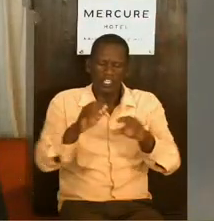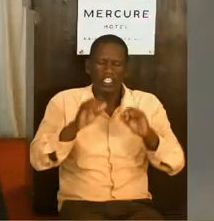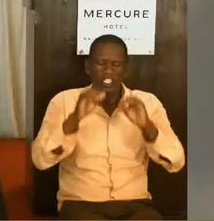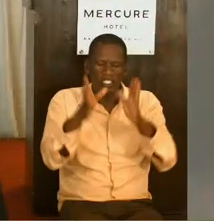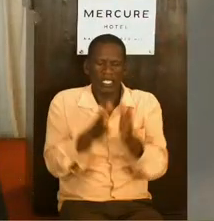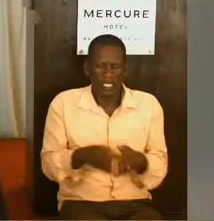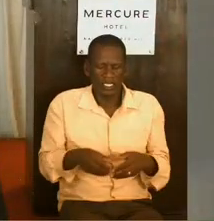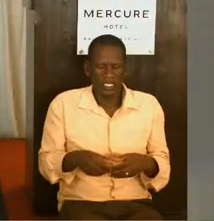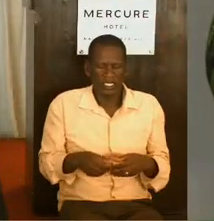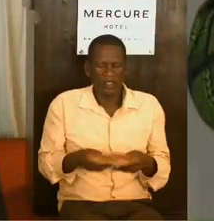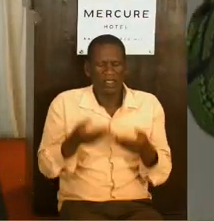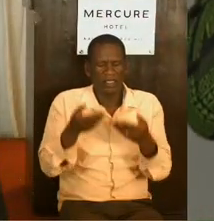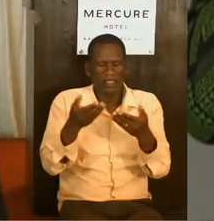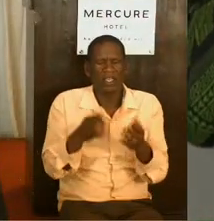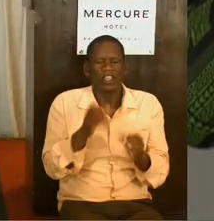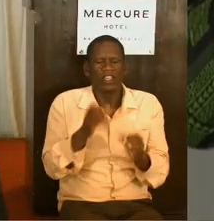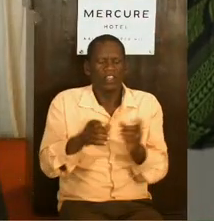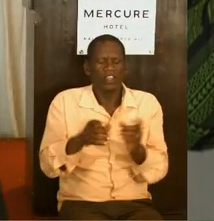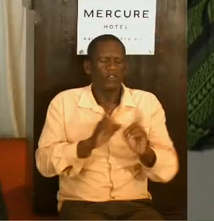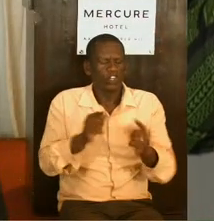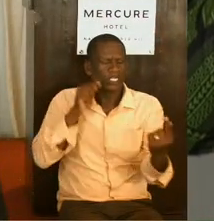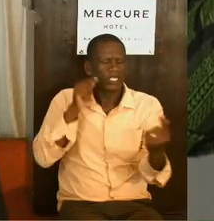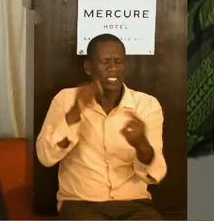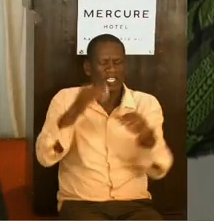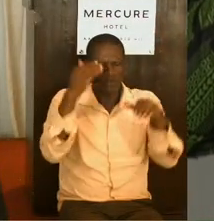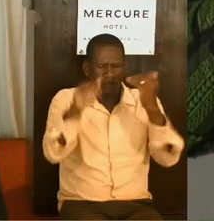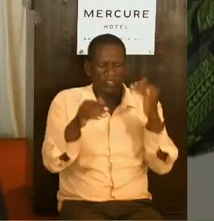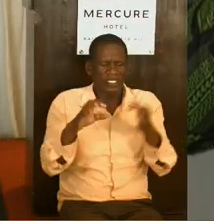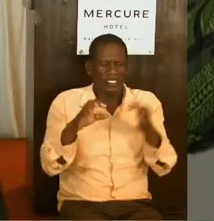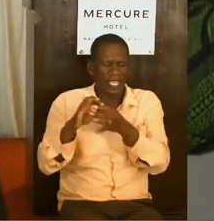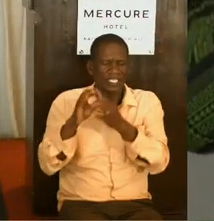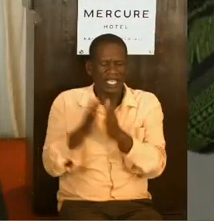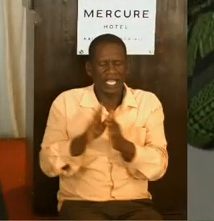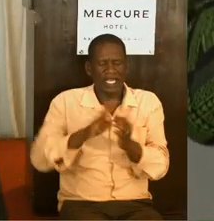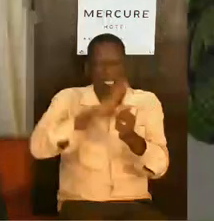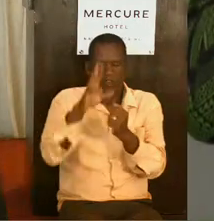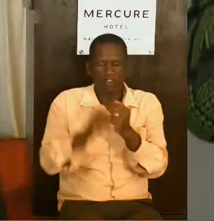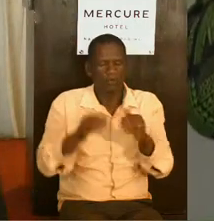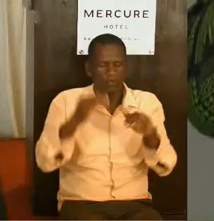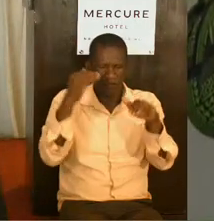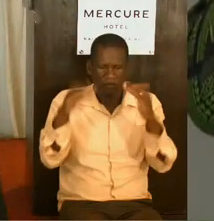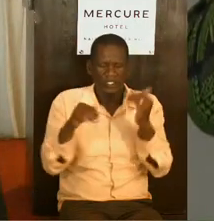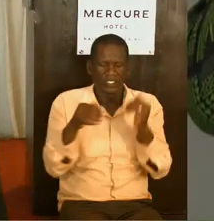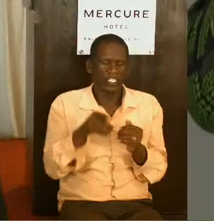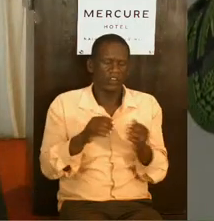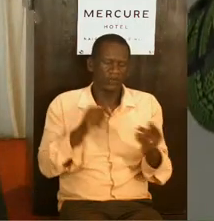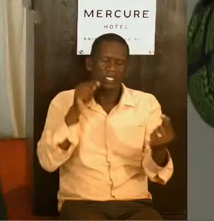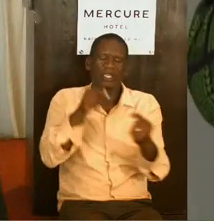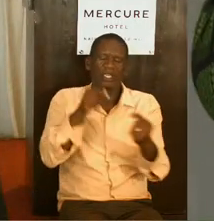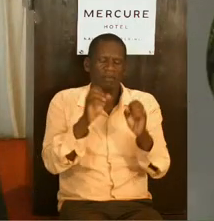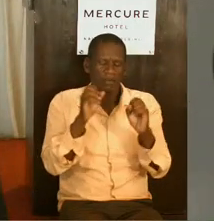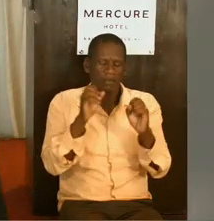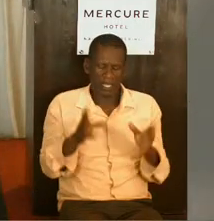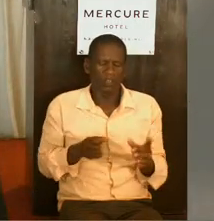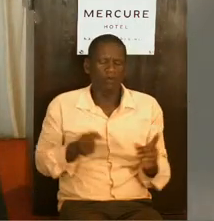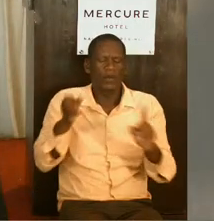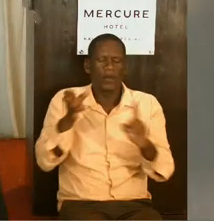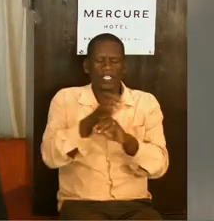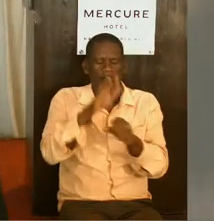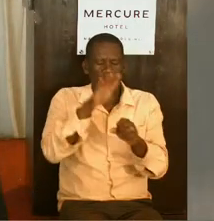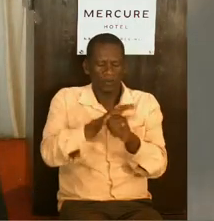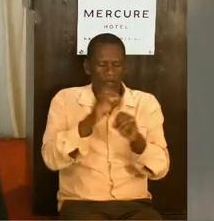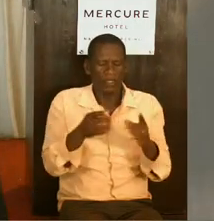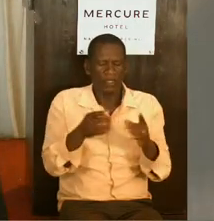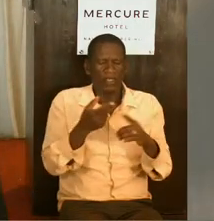and channel out there if we don't Target the university culture and curriculum we will not achieve much